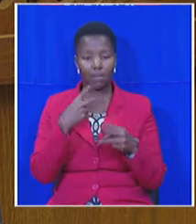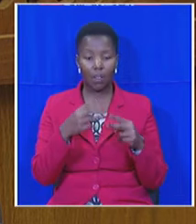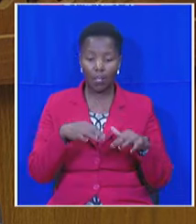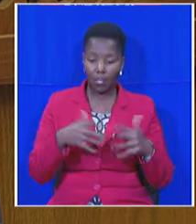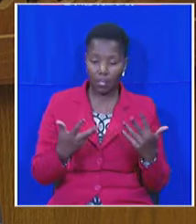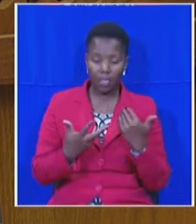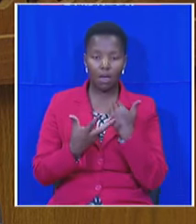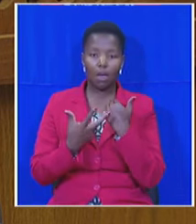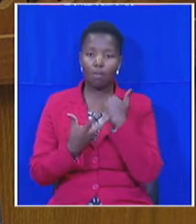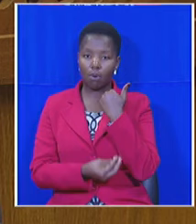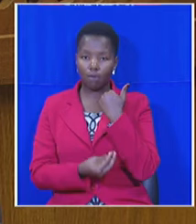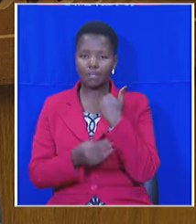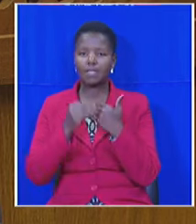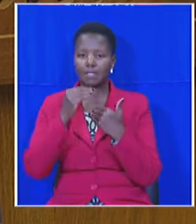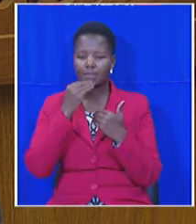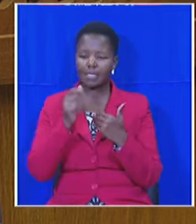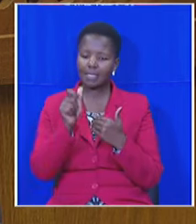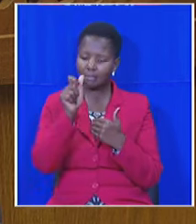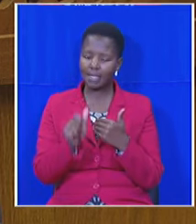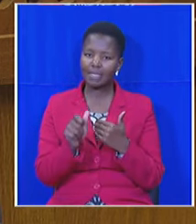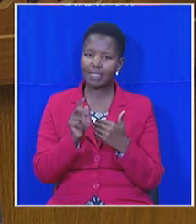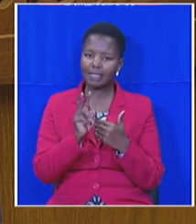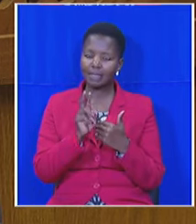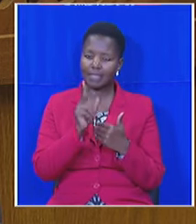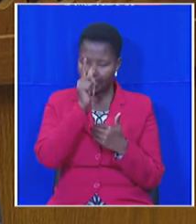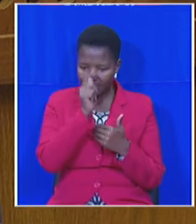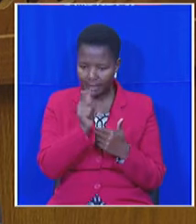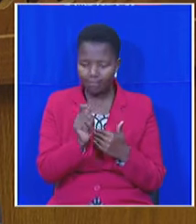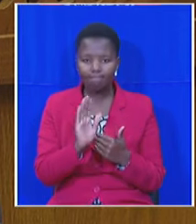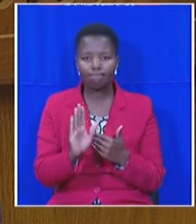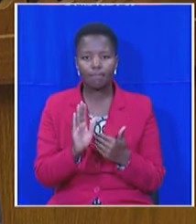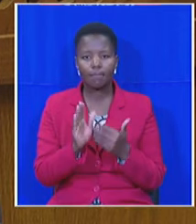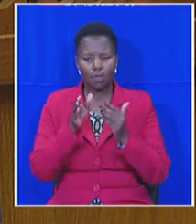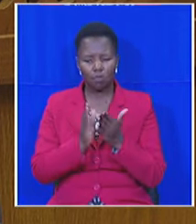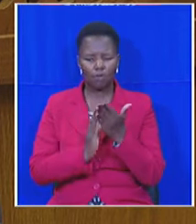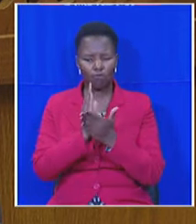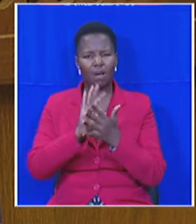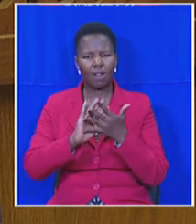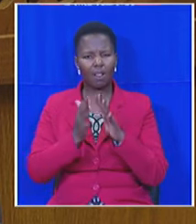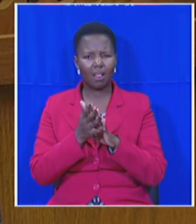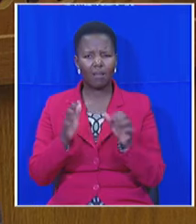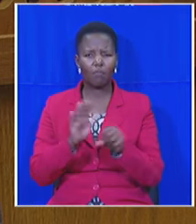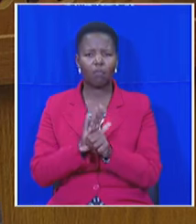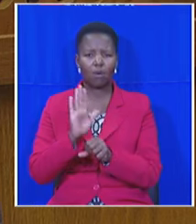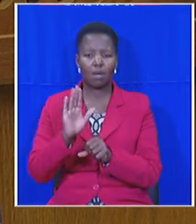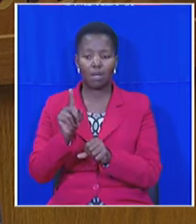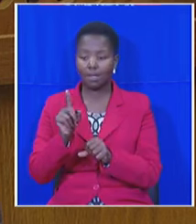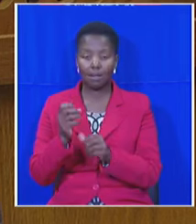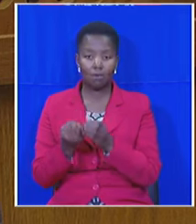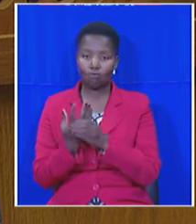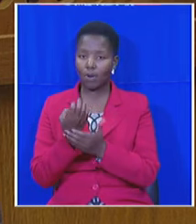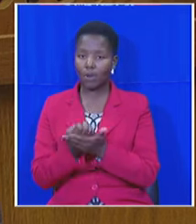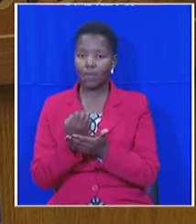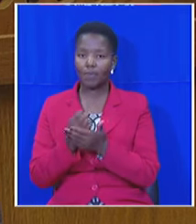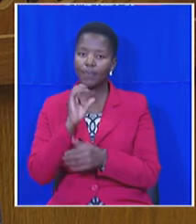ultimate violation of human rights and dignity. This department has failed to aid in growing our economy. More